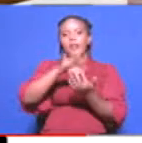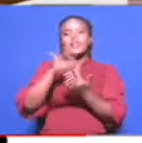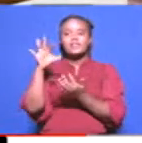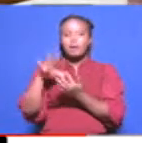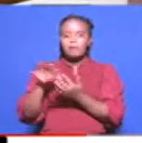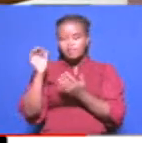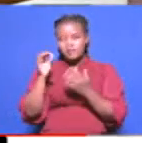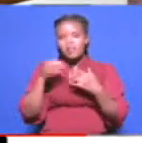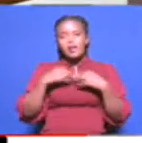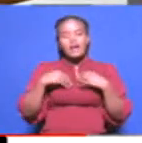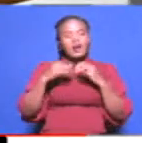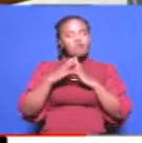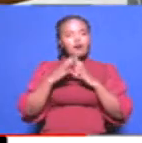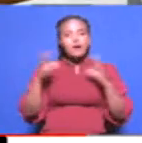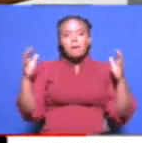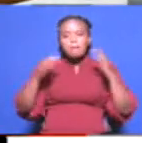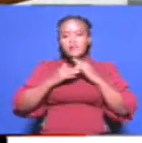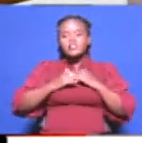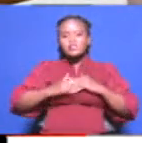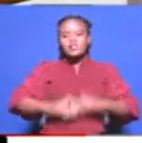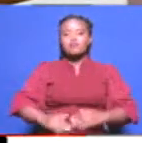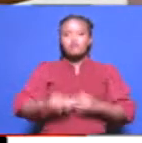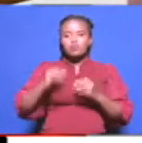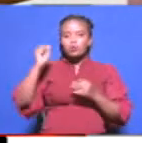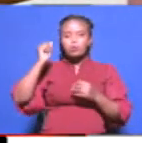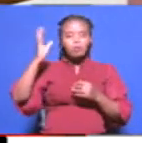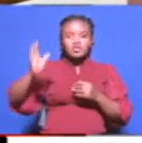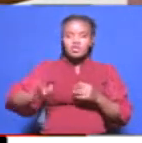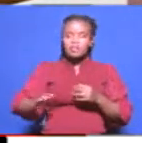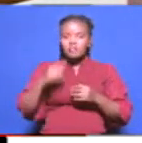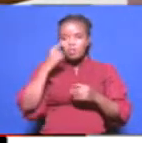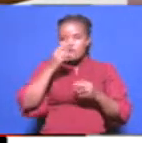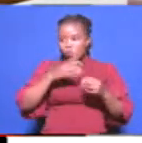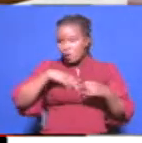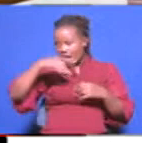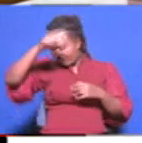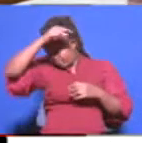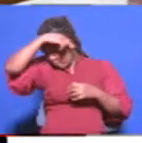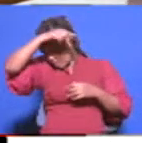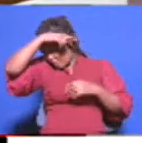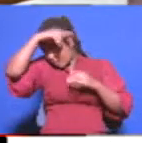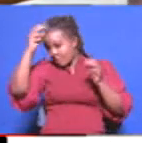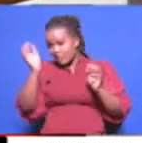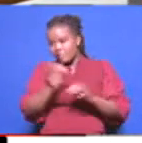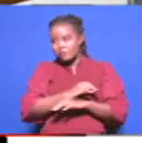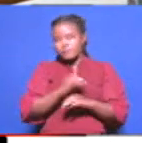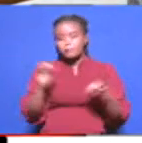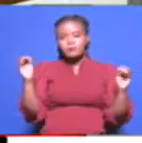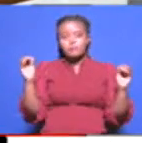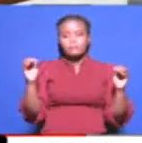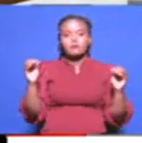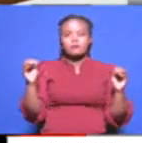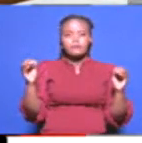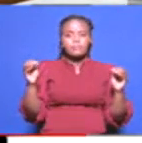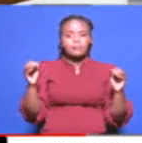big relief to political aspirants who do not have that academic qualification.